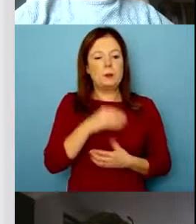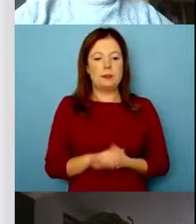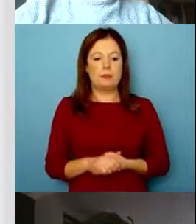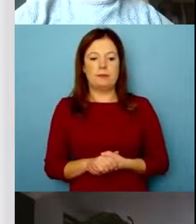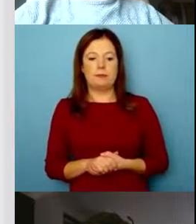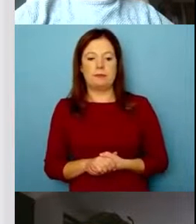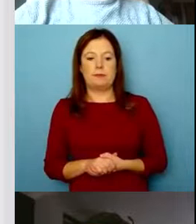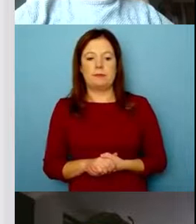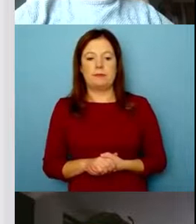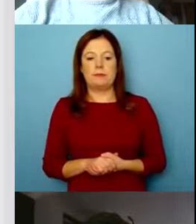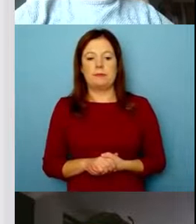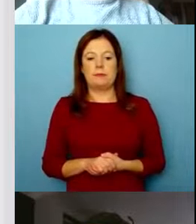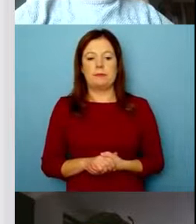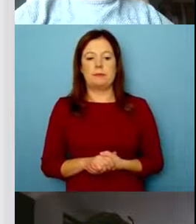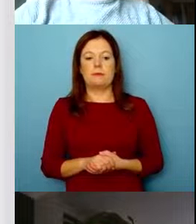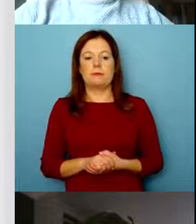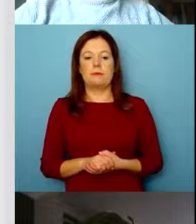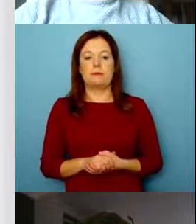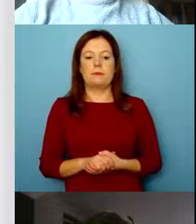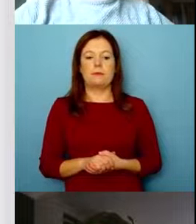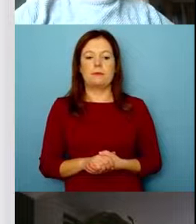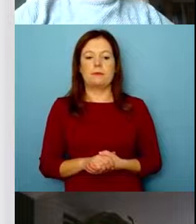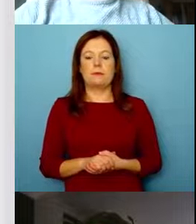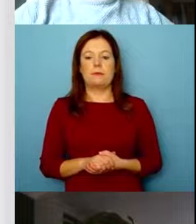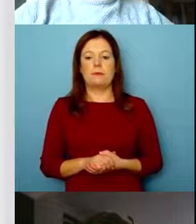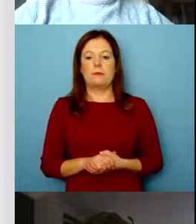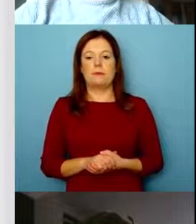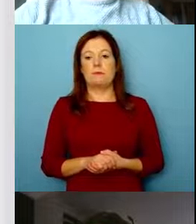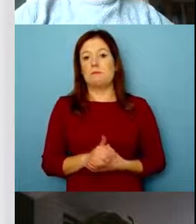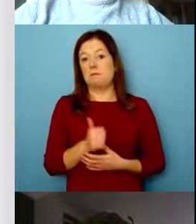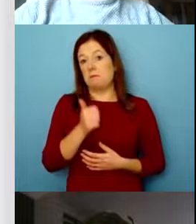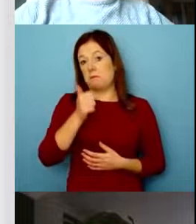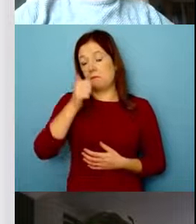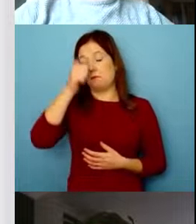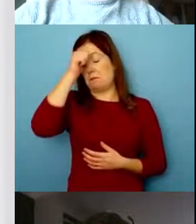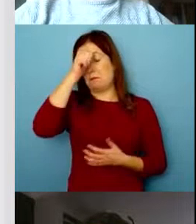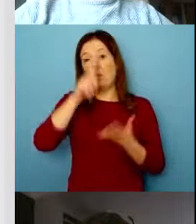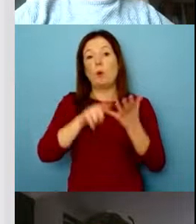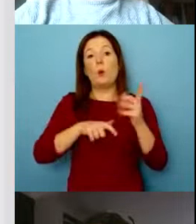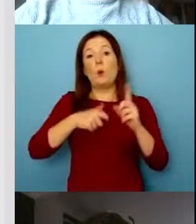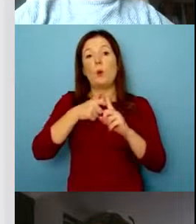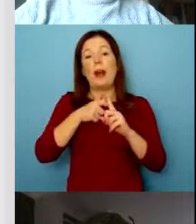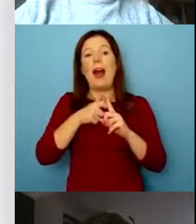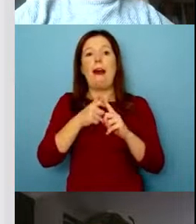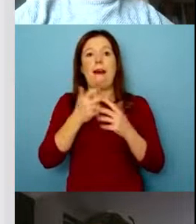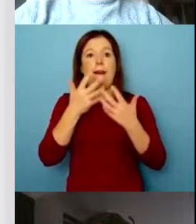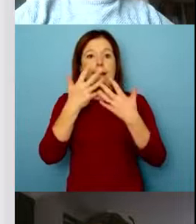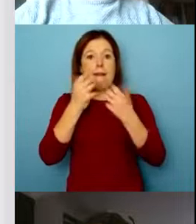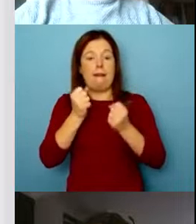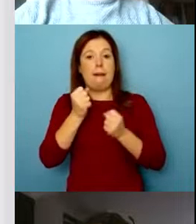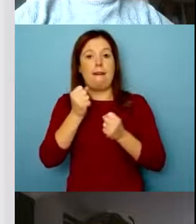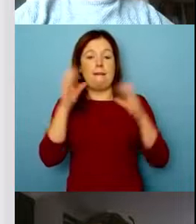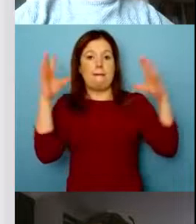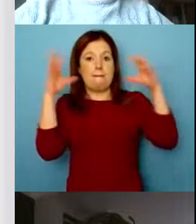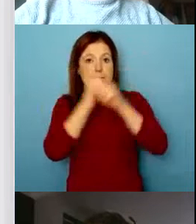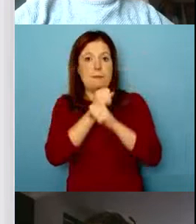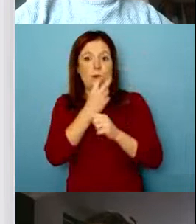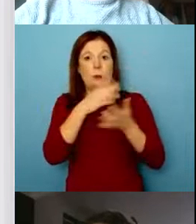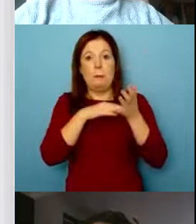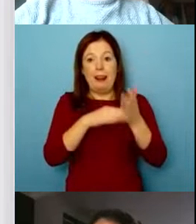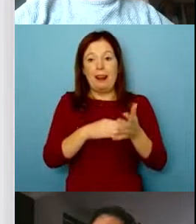And the need is great. We know that there are more than 2 million people in the UK who have sight loss and 11 million